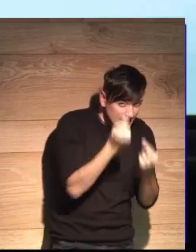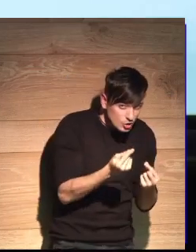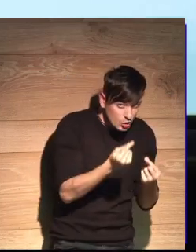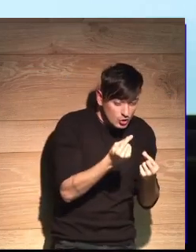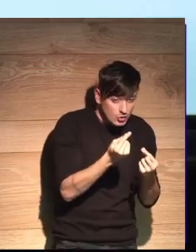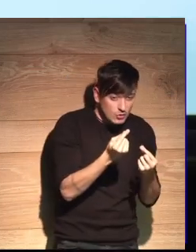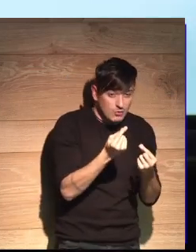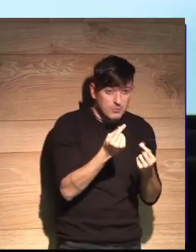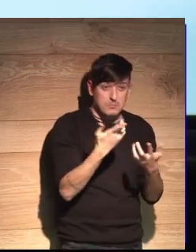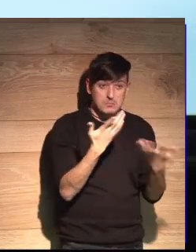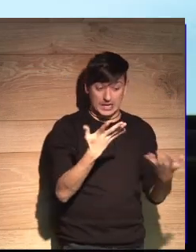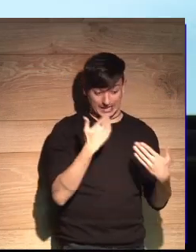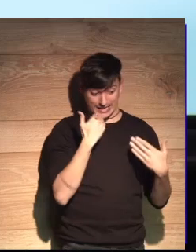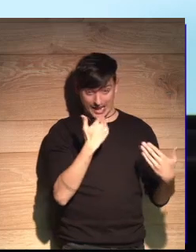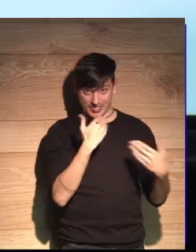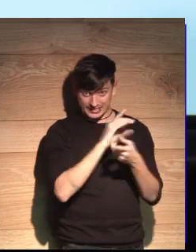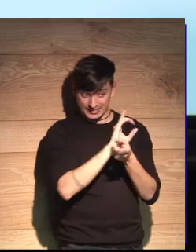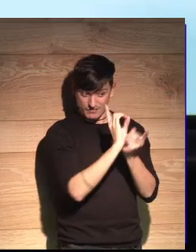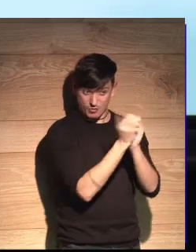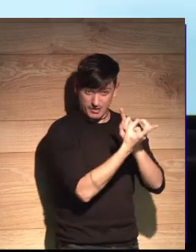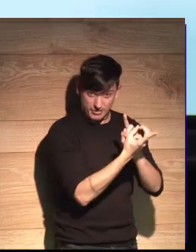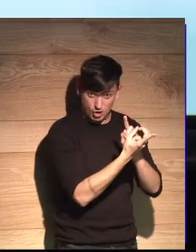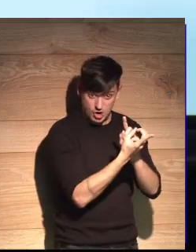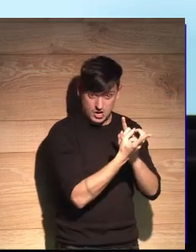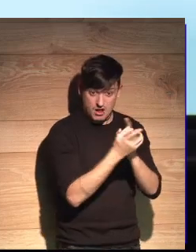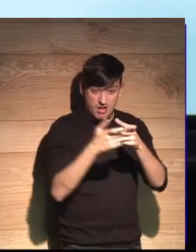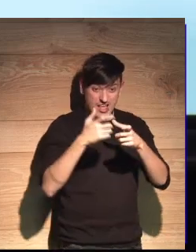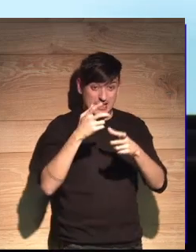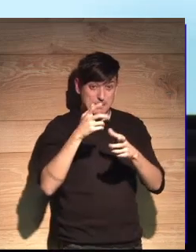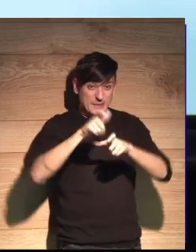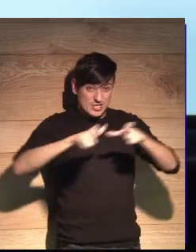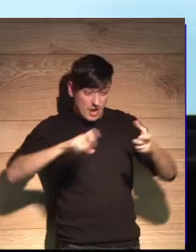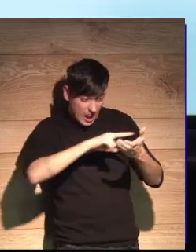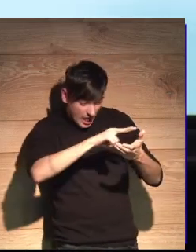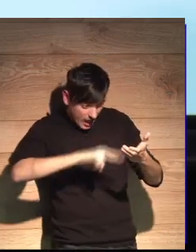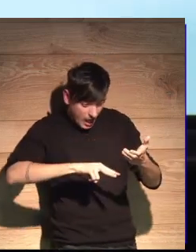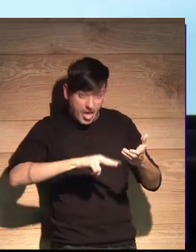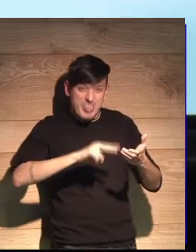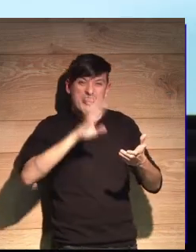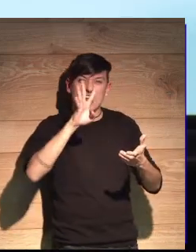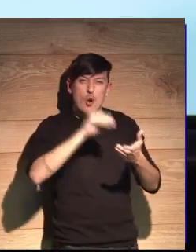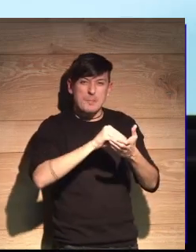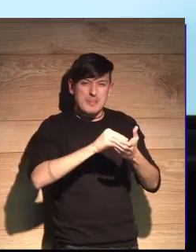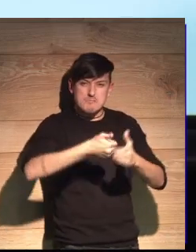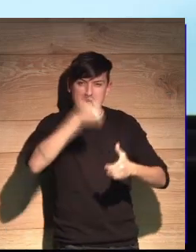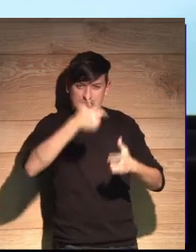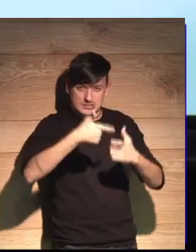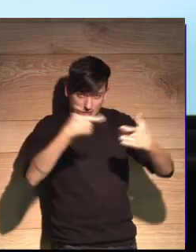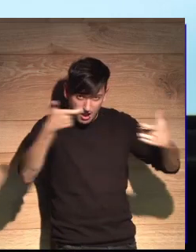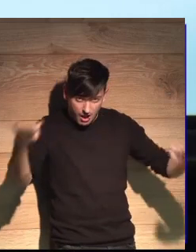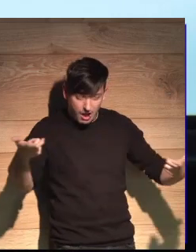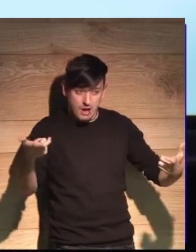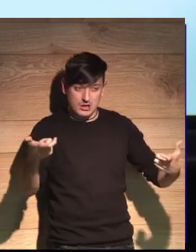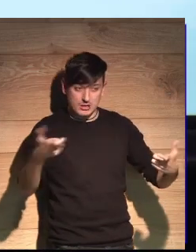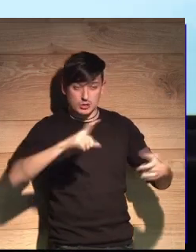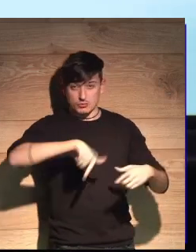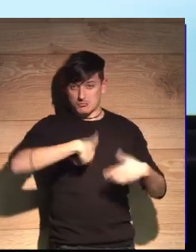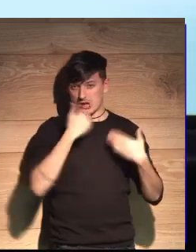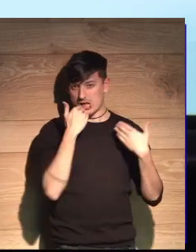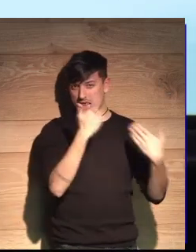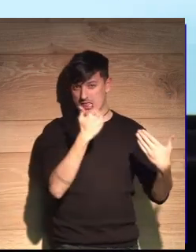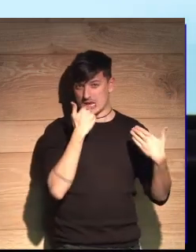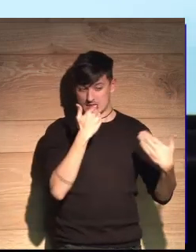design that multiply, thanks to that transformation, times 5 the number of readers. So we are very proud of that, and